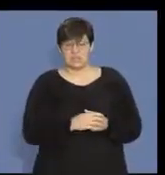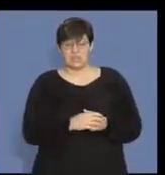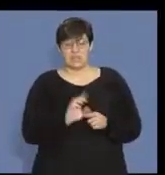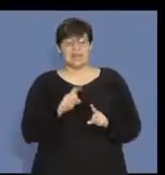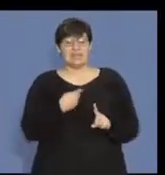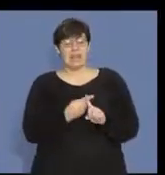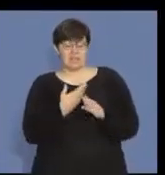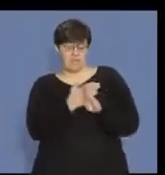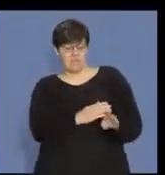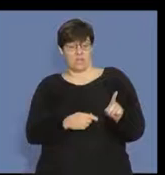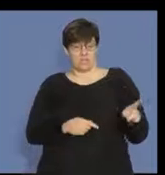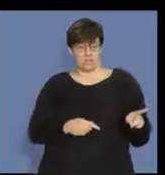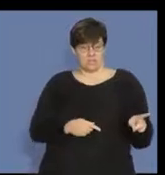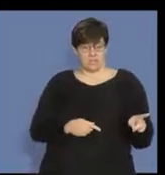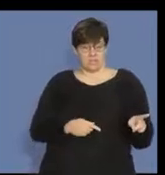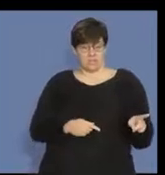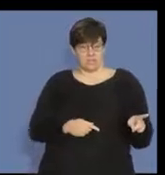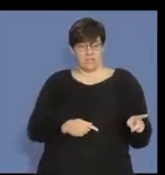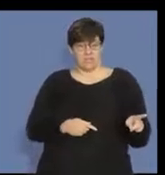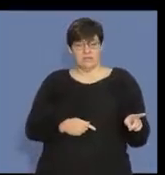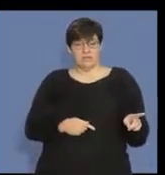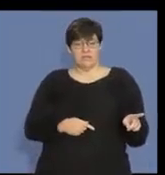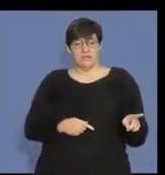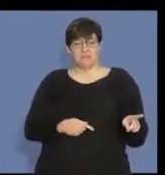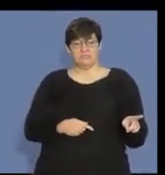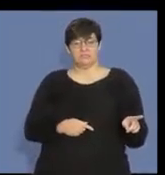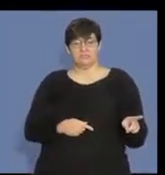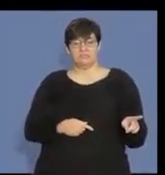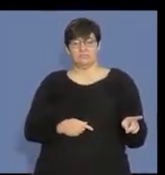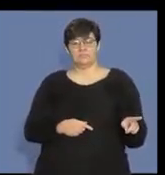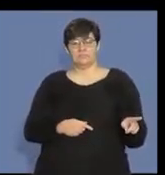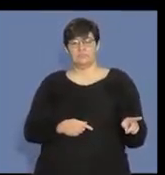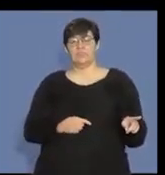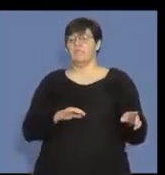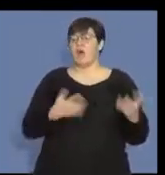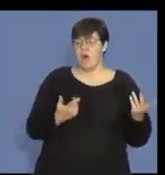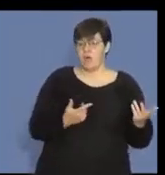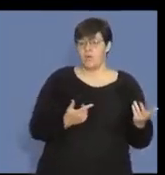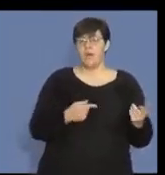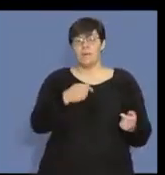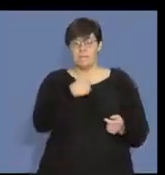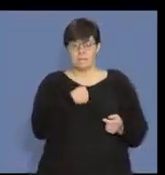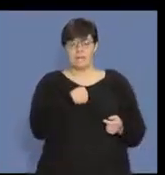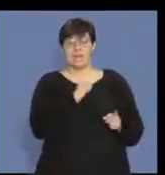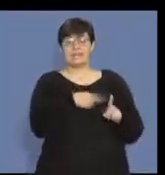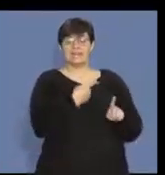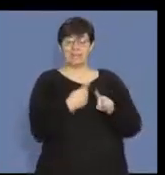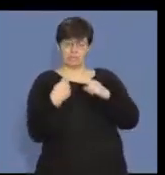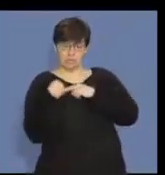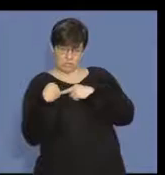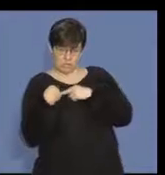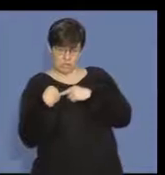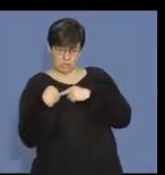Tax avoidance accounting boffins is legal ways of reducing the tax